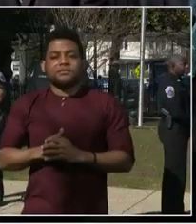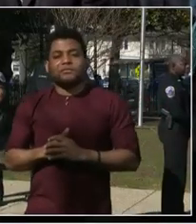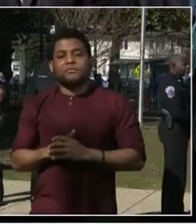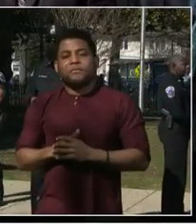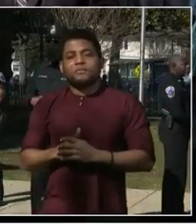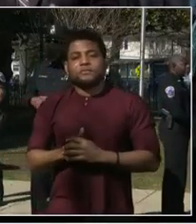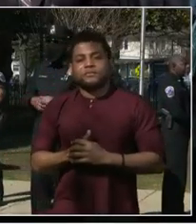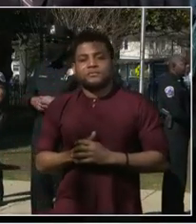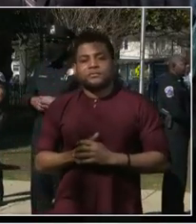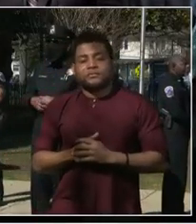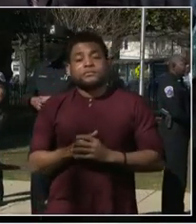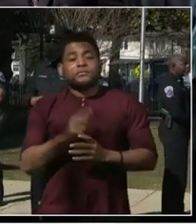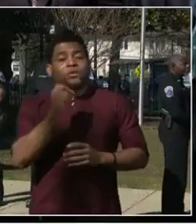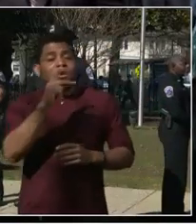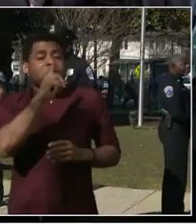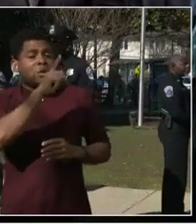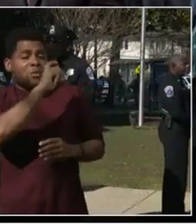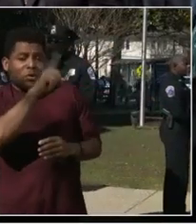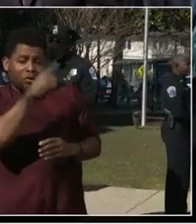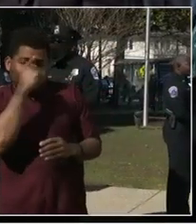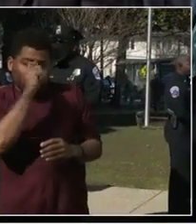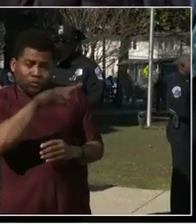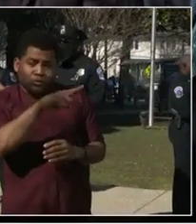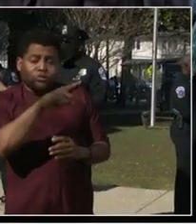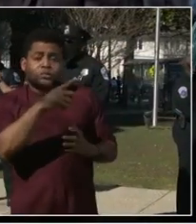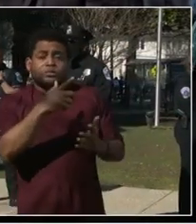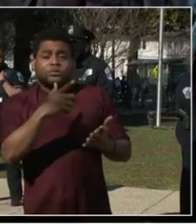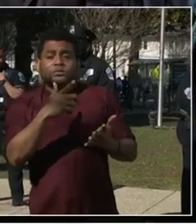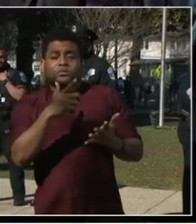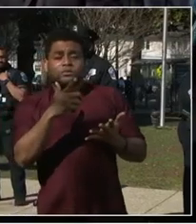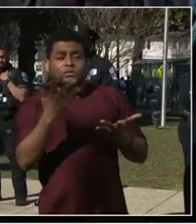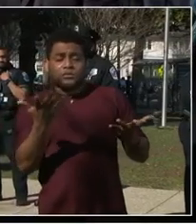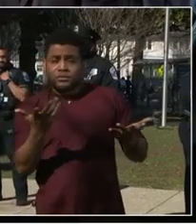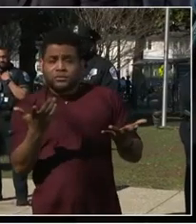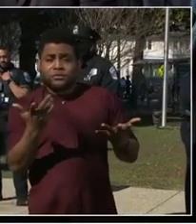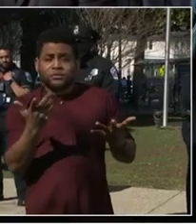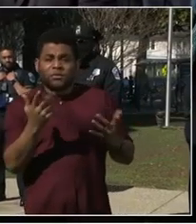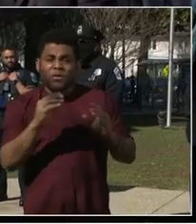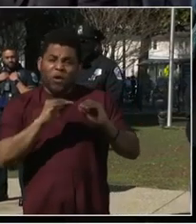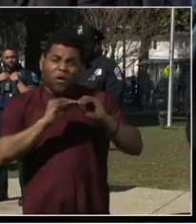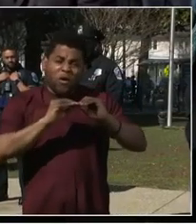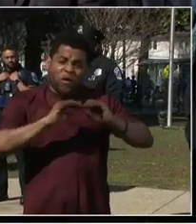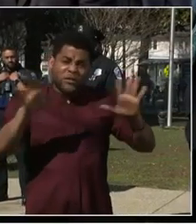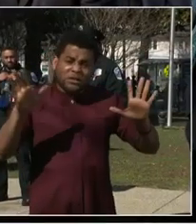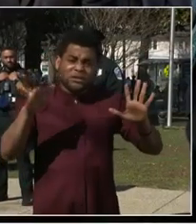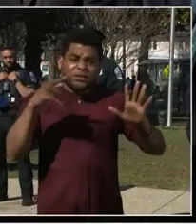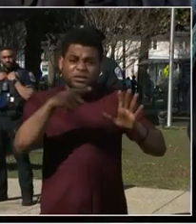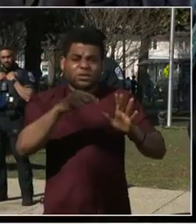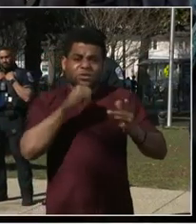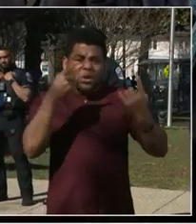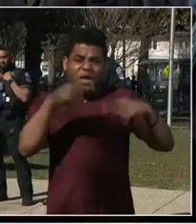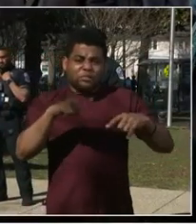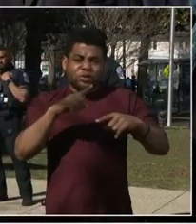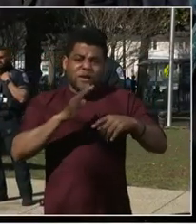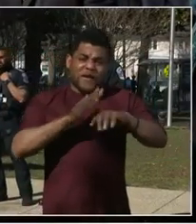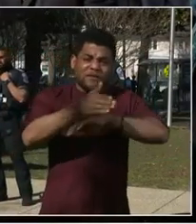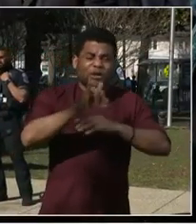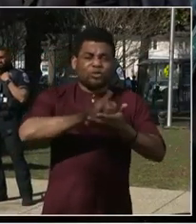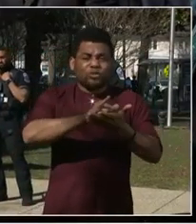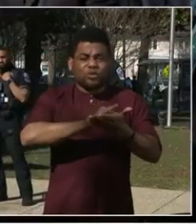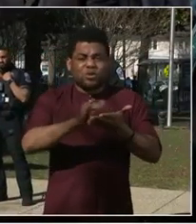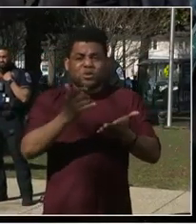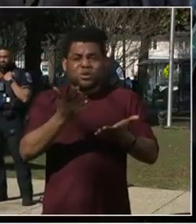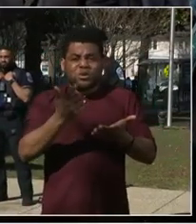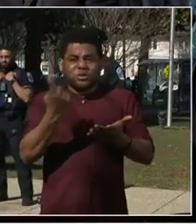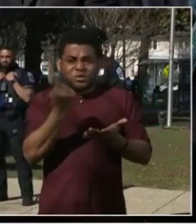So a question for you when it comes to press conferences on this. Obviously, they didn't happen until after the New York case. Was there something in the New York case